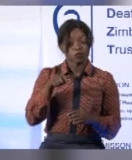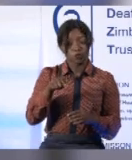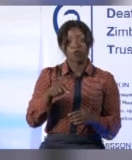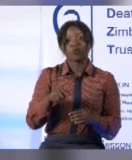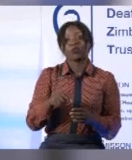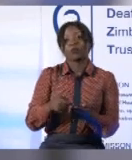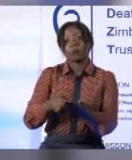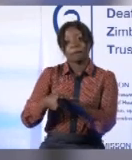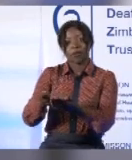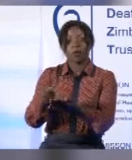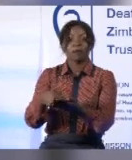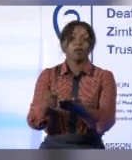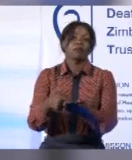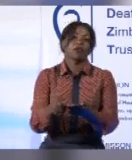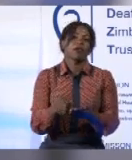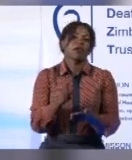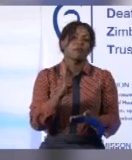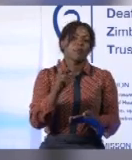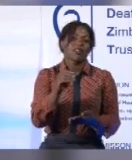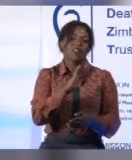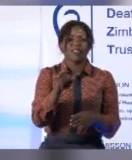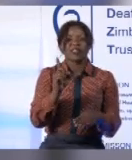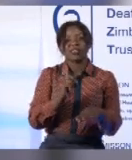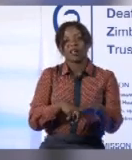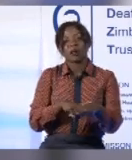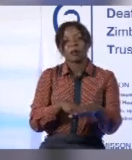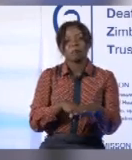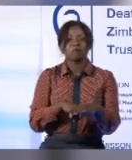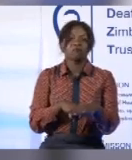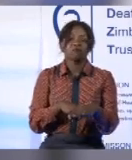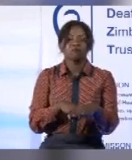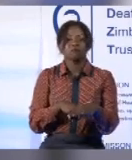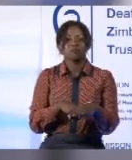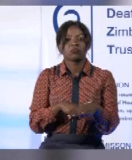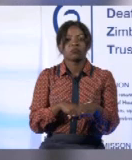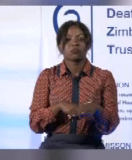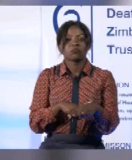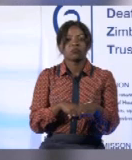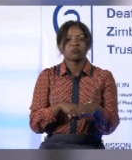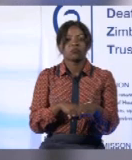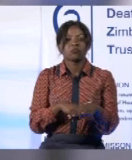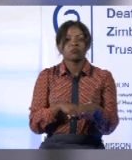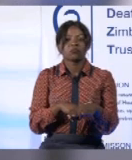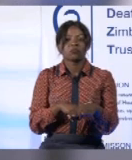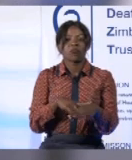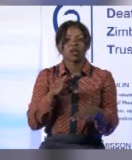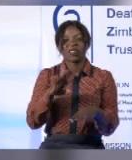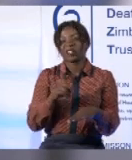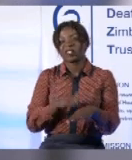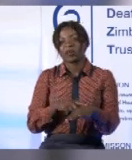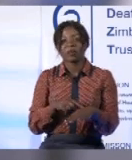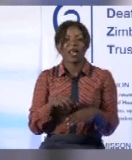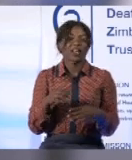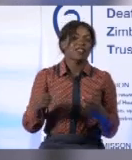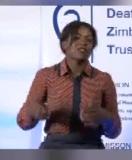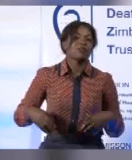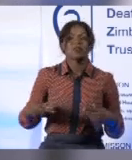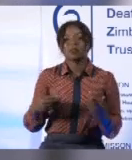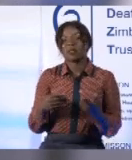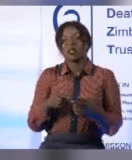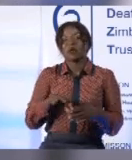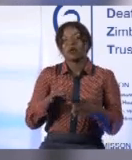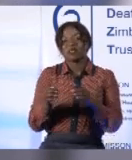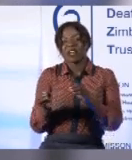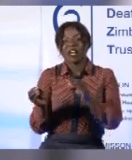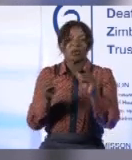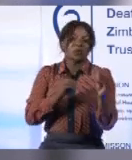but there was a time, Pagatika, you know, as kids, there are times at Nombo Farisa, Tombo Didi, so I had to shift